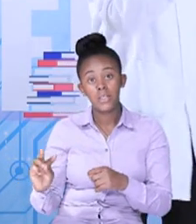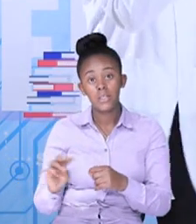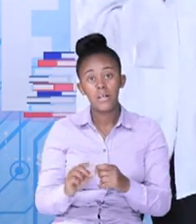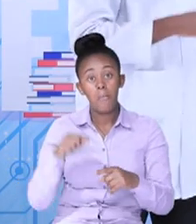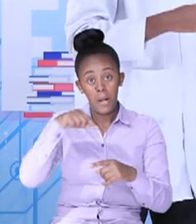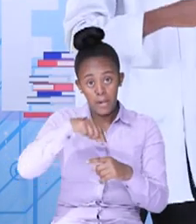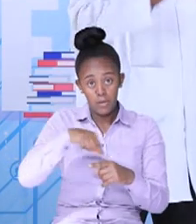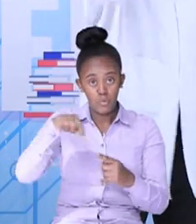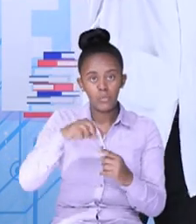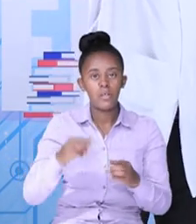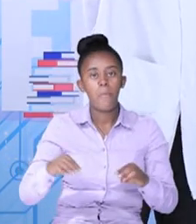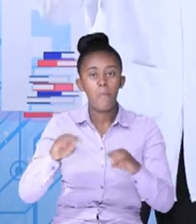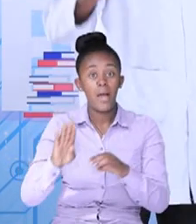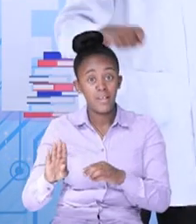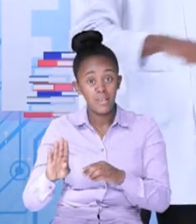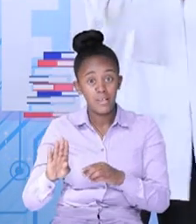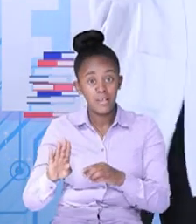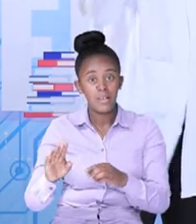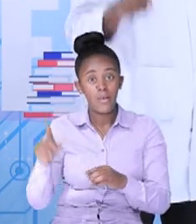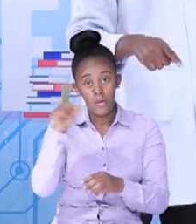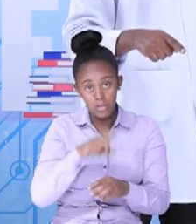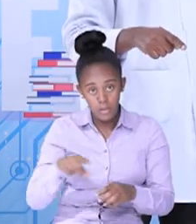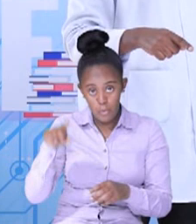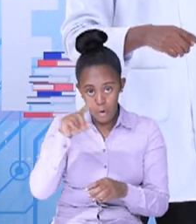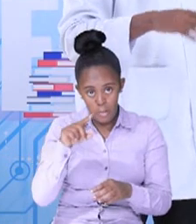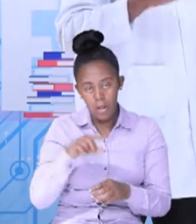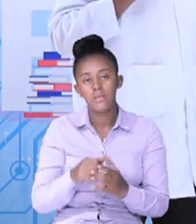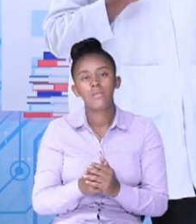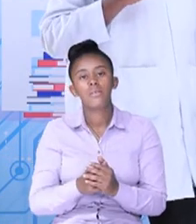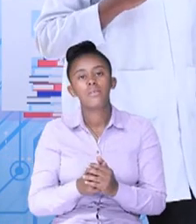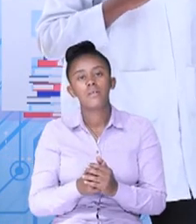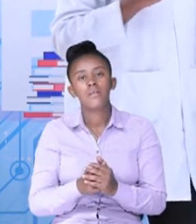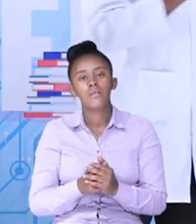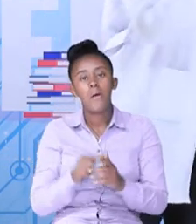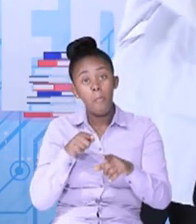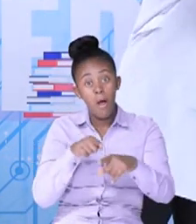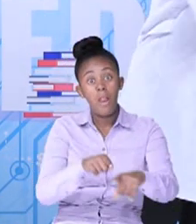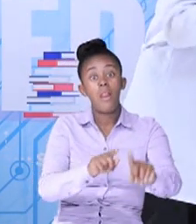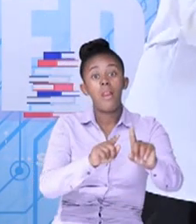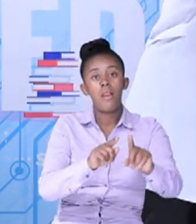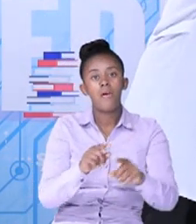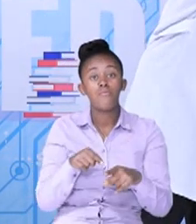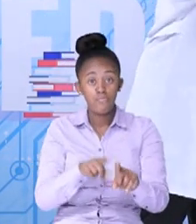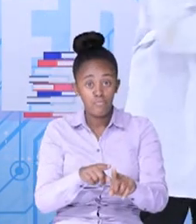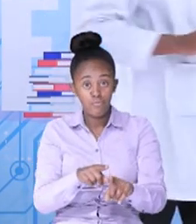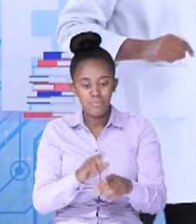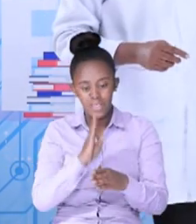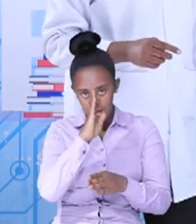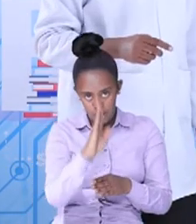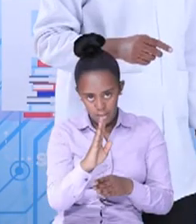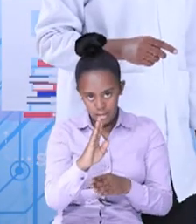particle is perpendicular to the magnetic field, they will form a circular path. When it is parallel, they will move, the charged particle moves